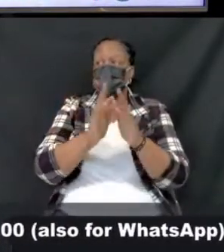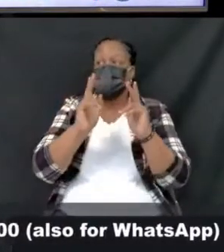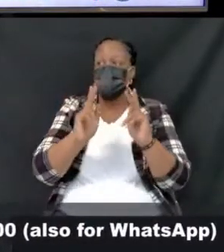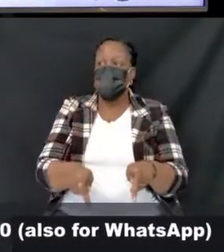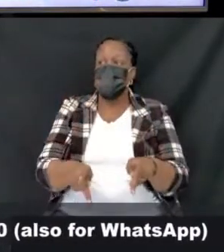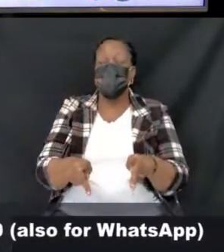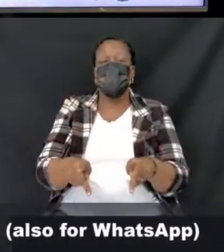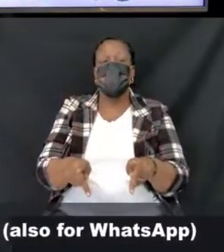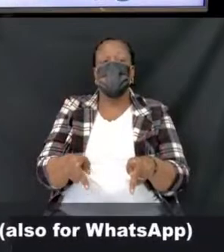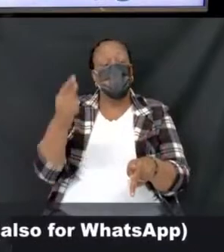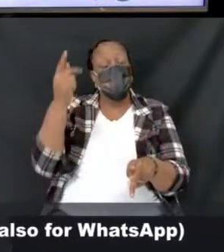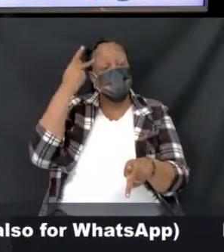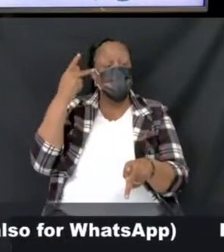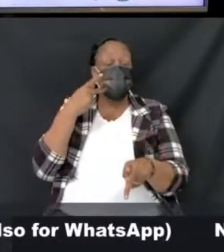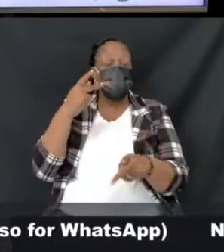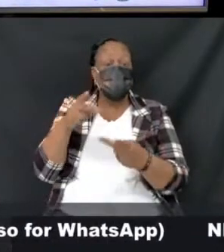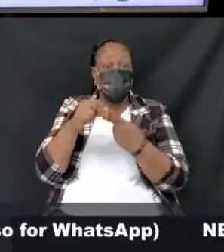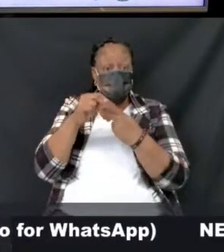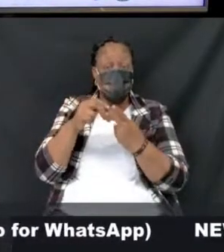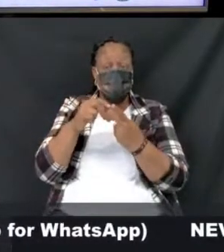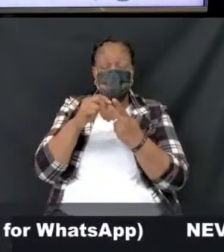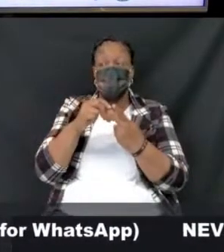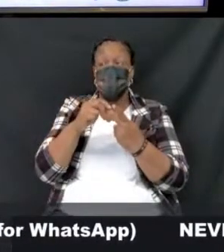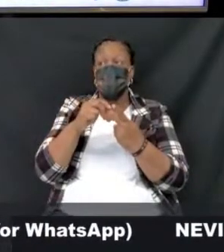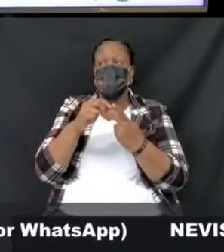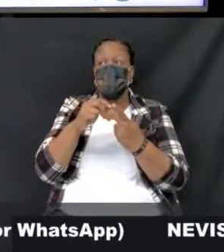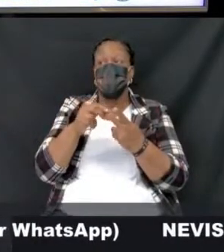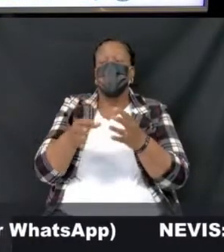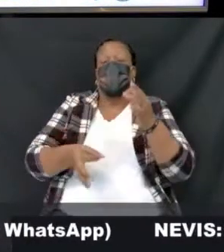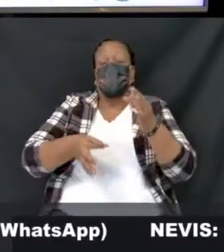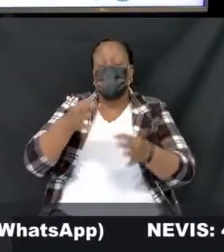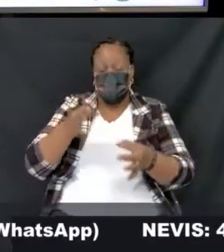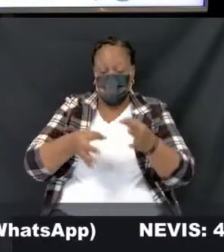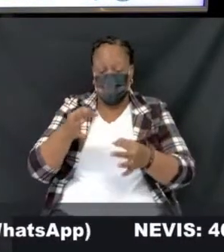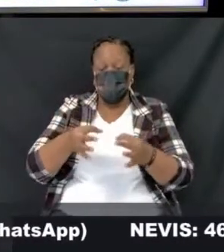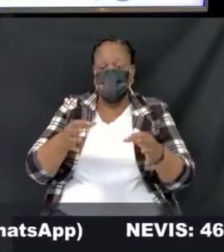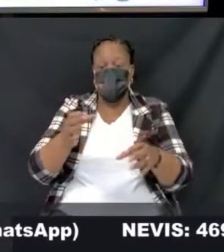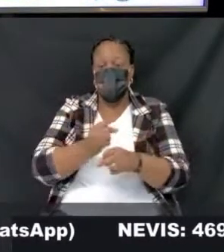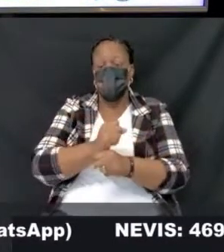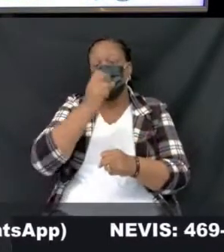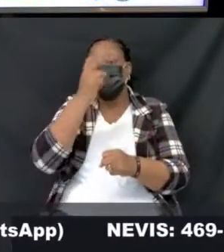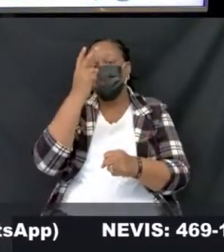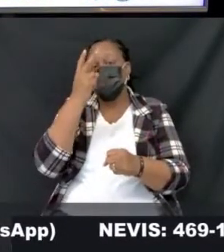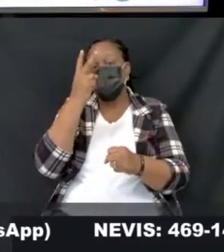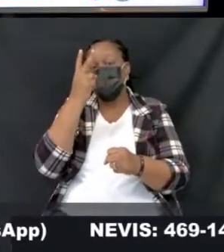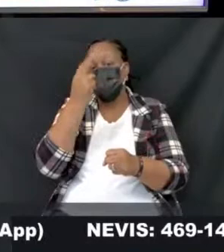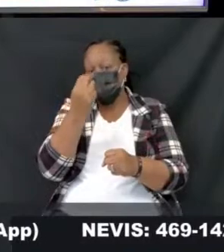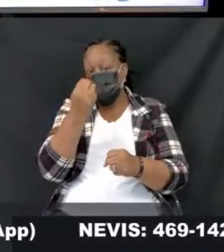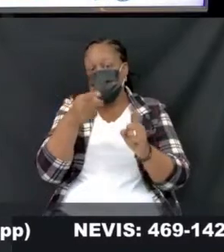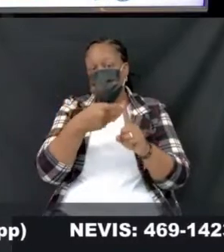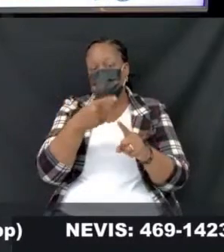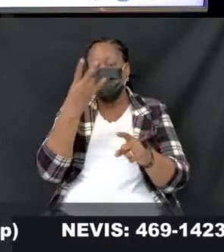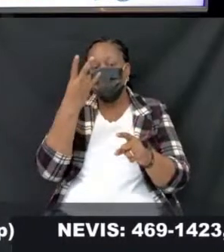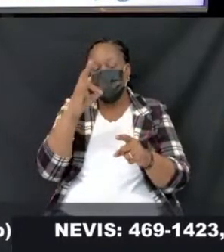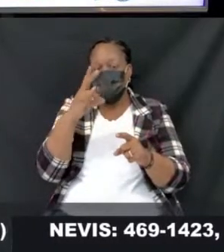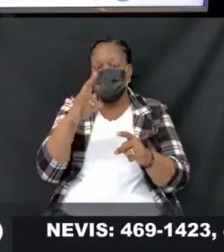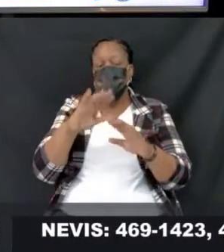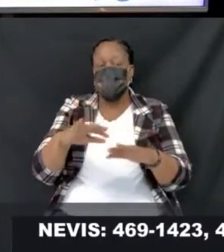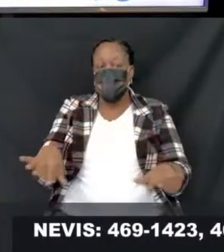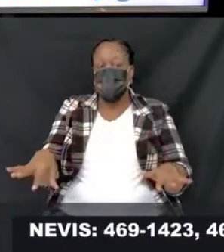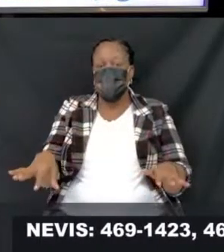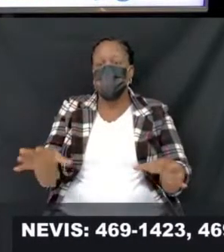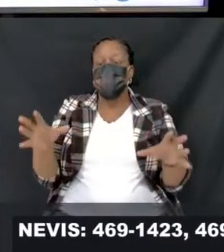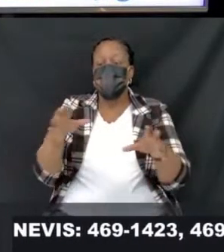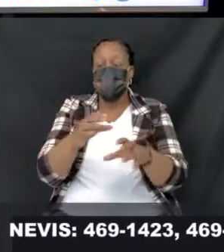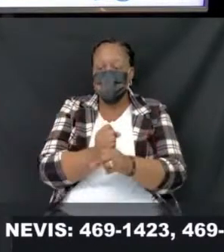a parent, if you are an adult or a guardian looking after someone who is between the age of 12 to 17, you need to make sure that these persons